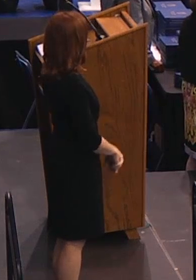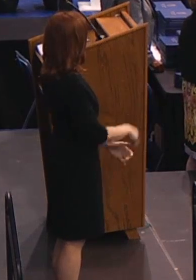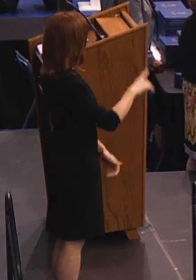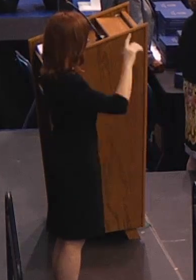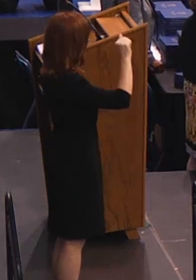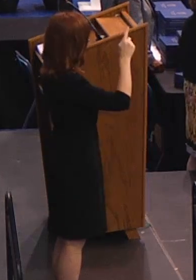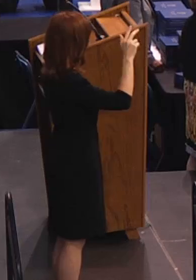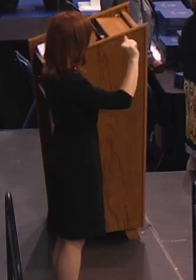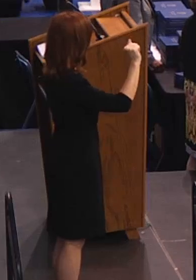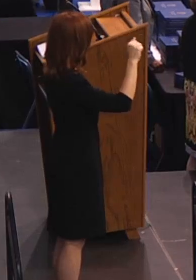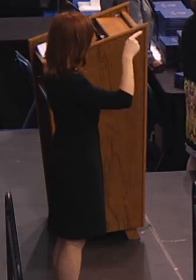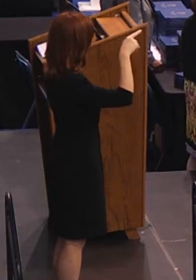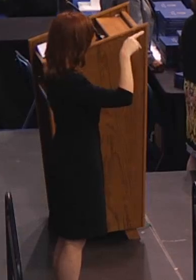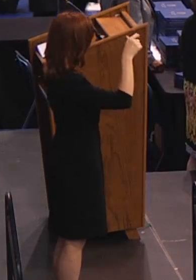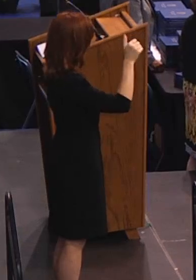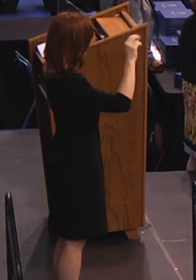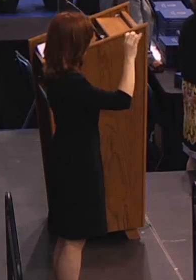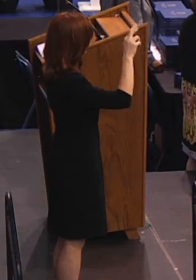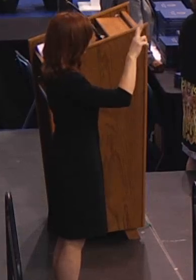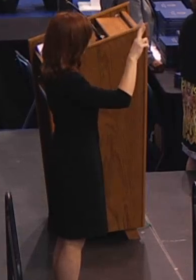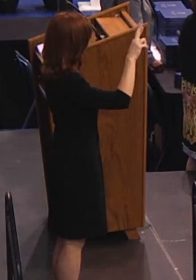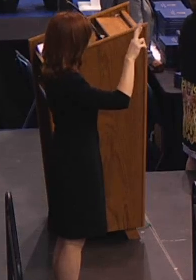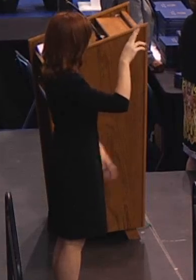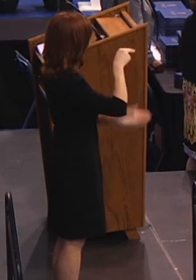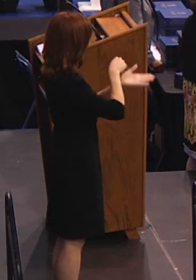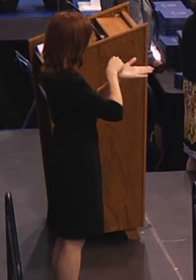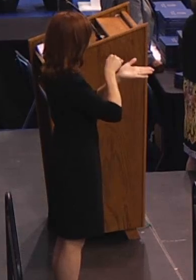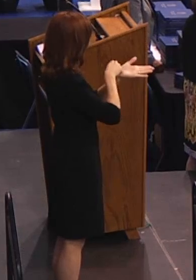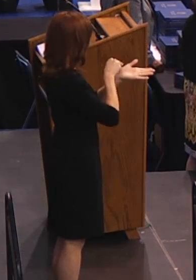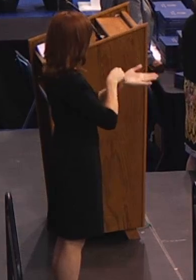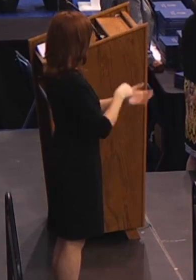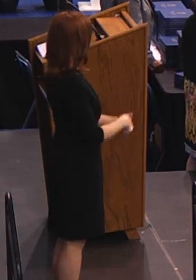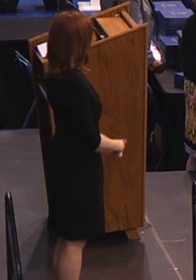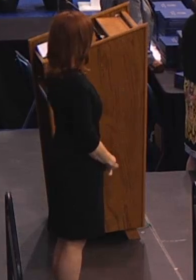LaTanya DeVore Casmer, Nursing.